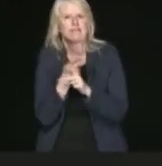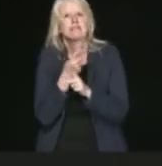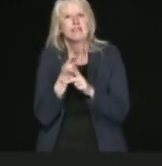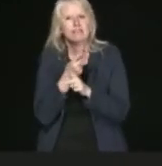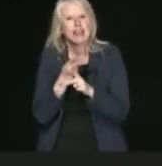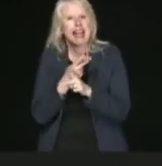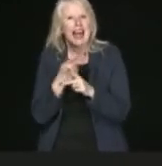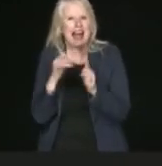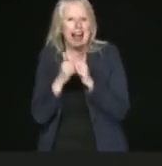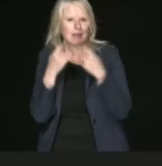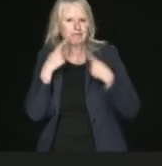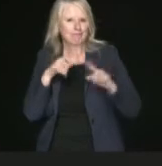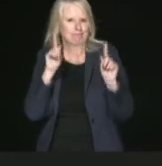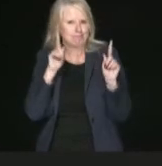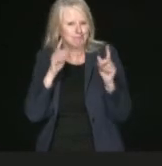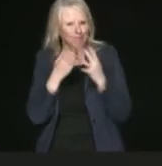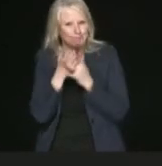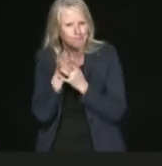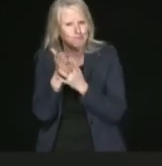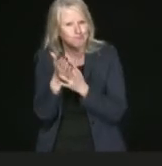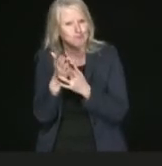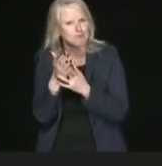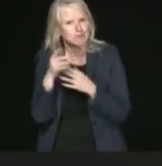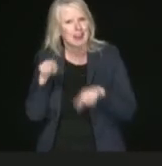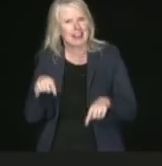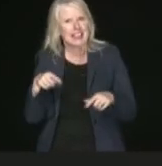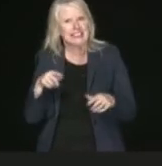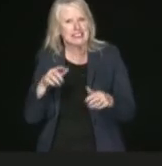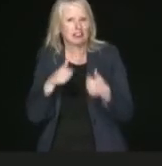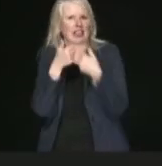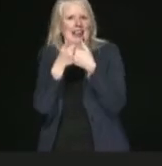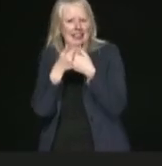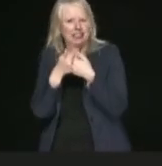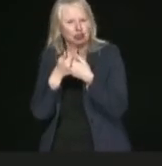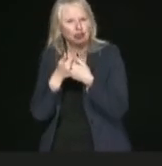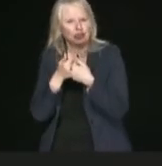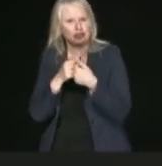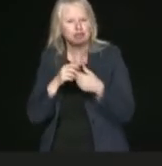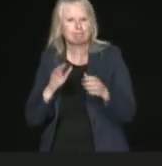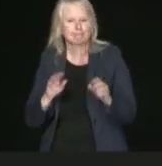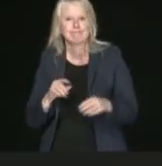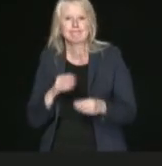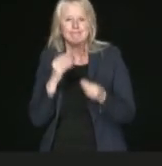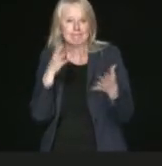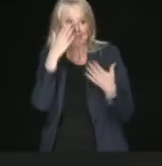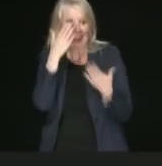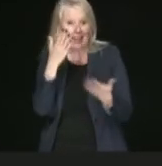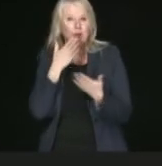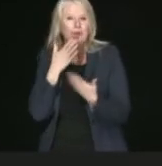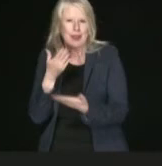to get through the big challenges that life throws at us. Merci beaucoup tout le monde. Have